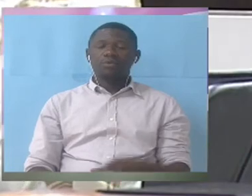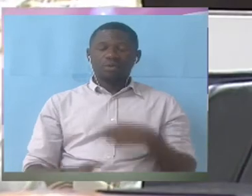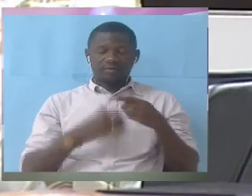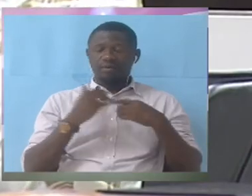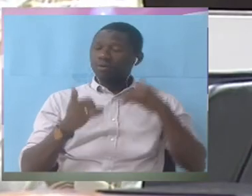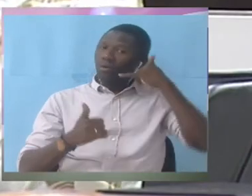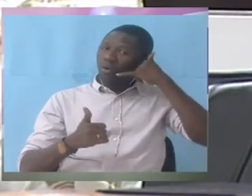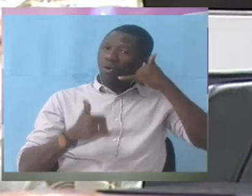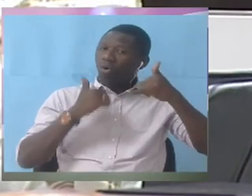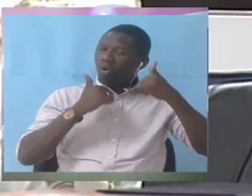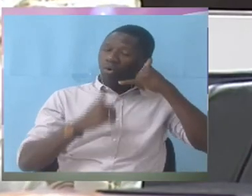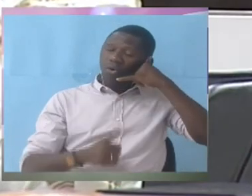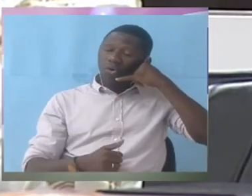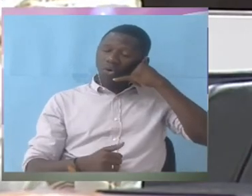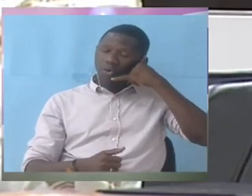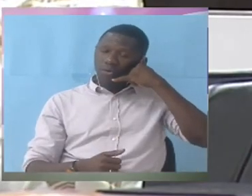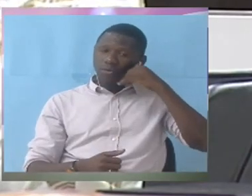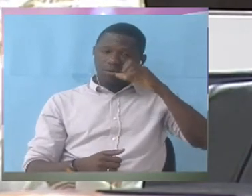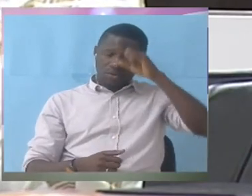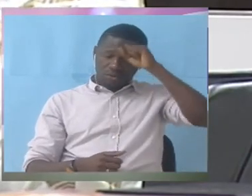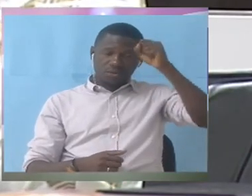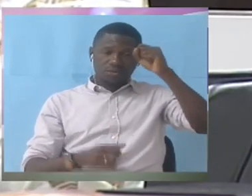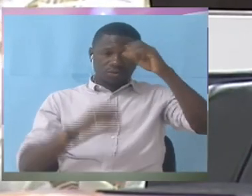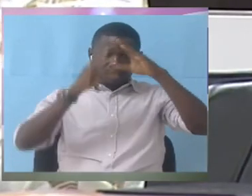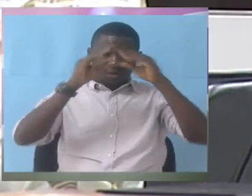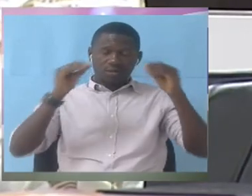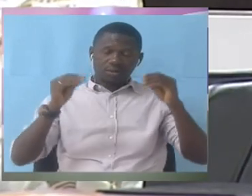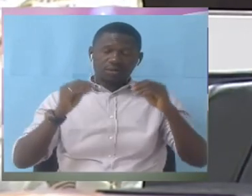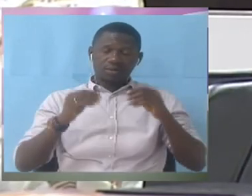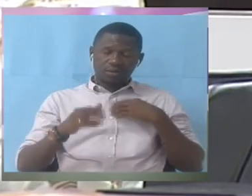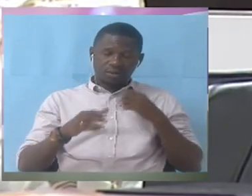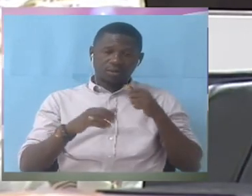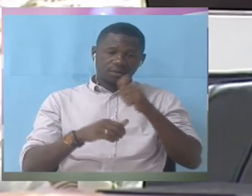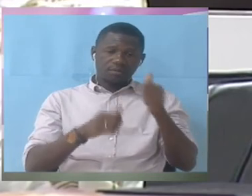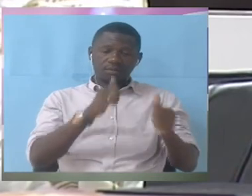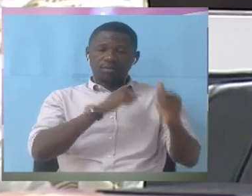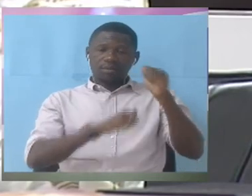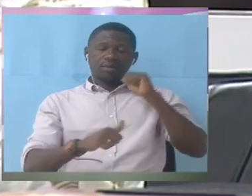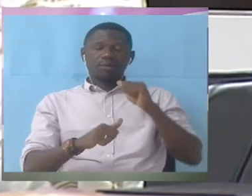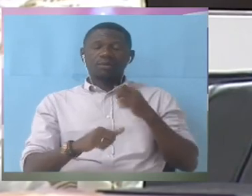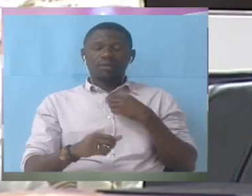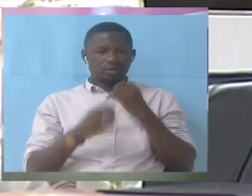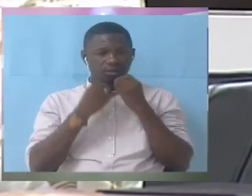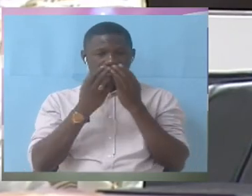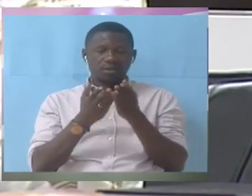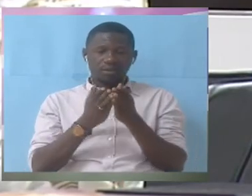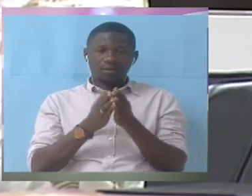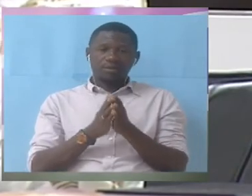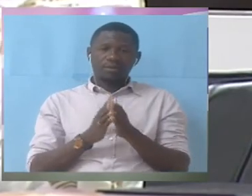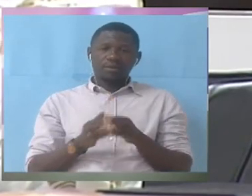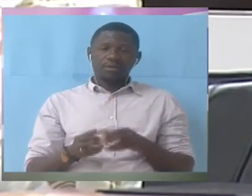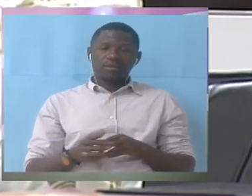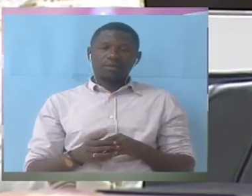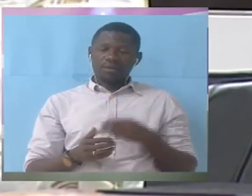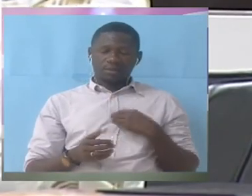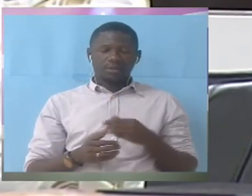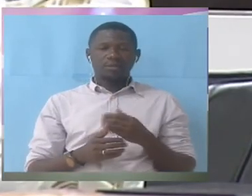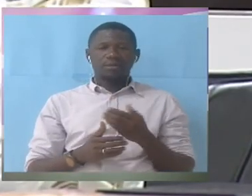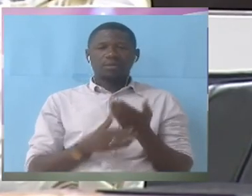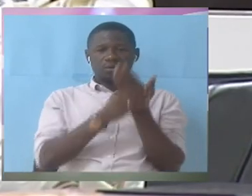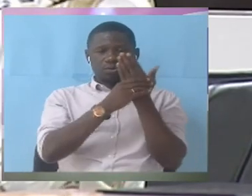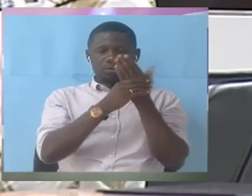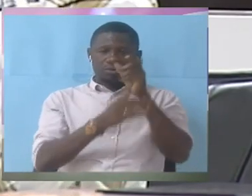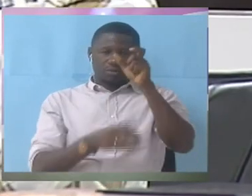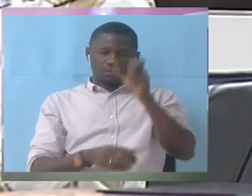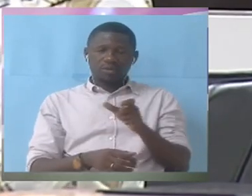House. Legi nak mu joko ak State House. Then he came back to me. Mu delu ci wat ci man. And he said, doc. Mu ne ma doc. I will take